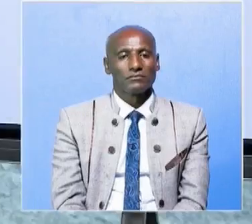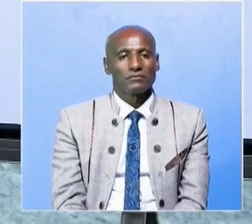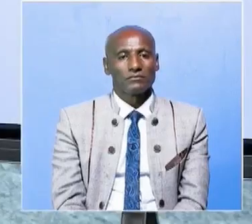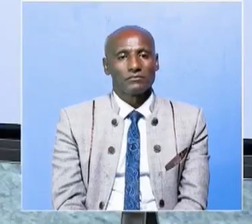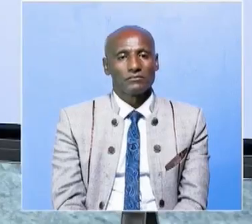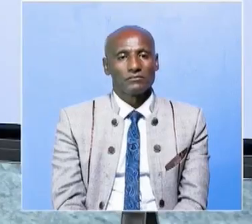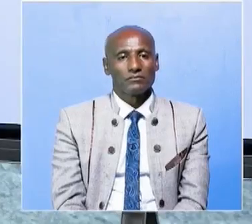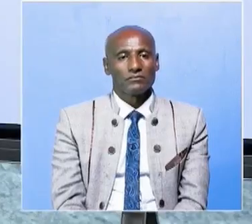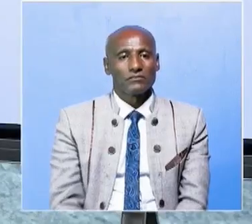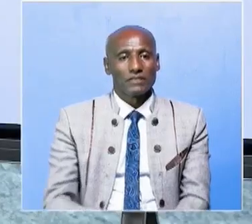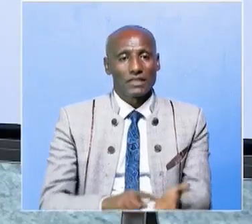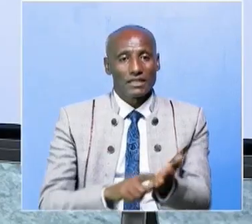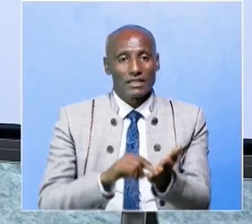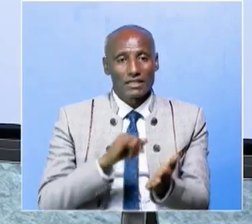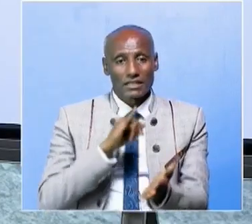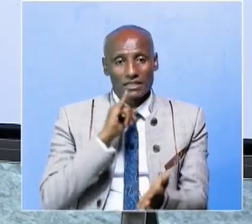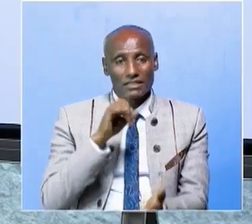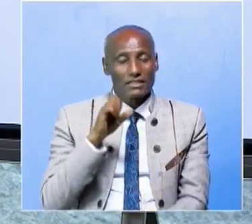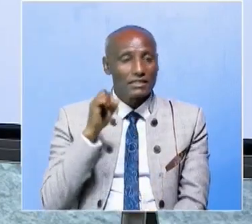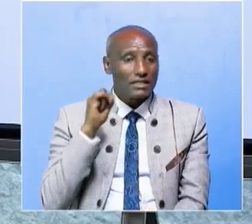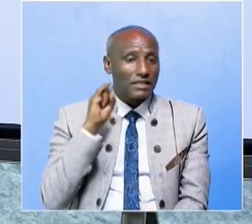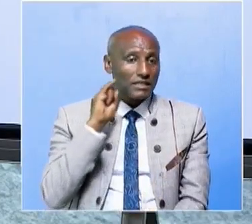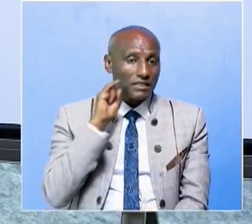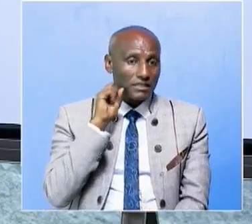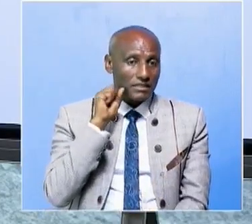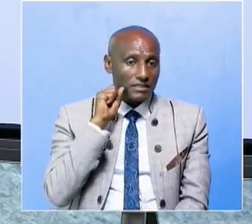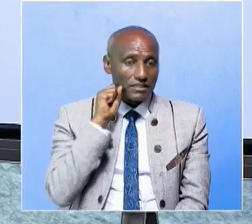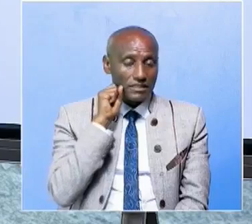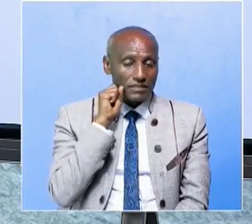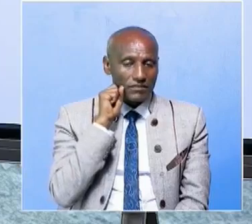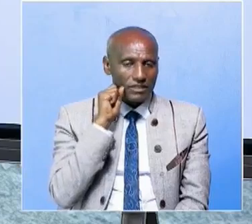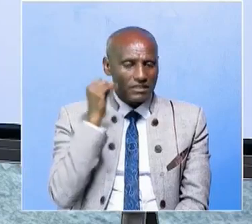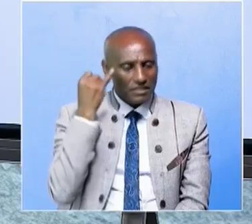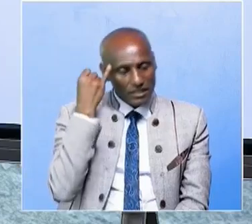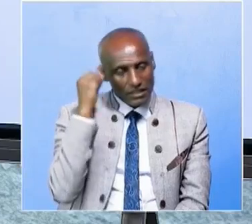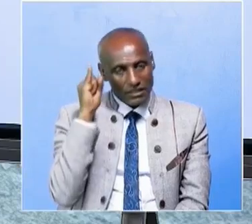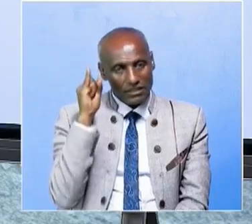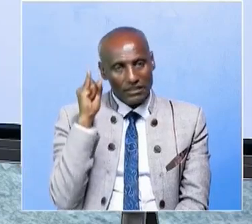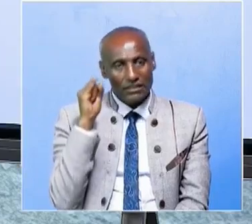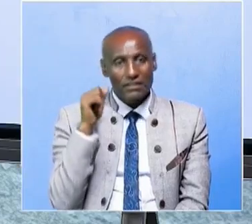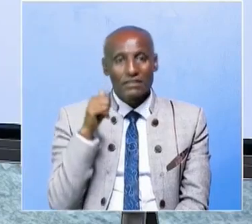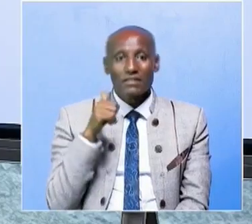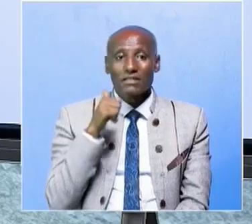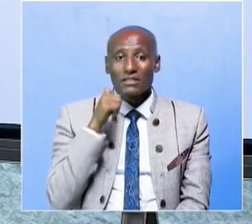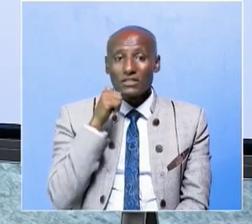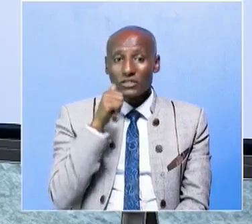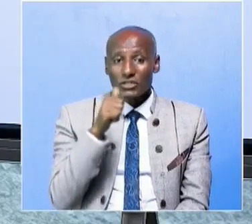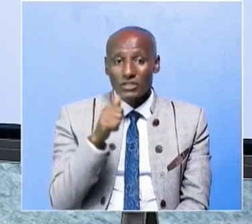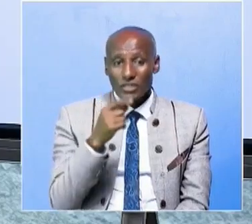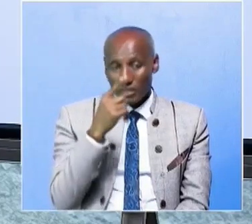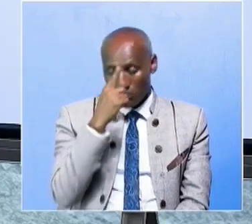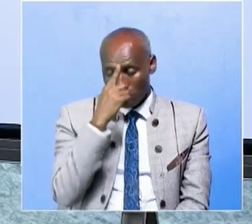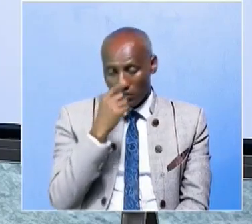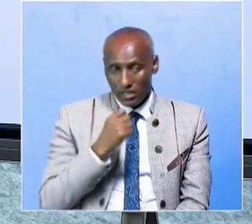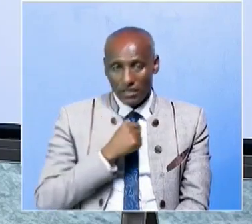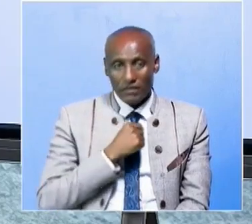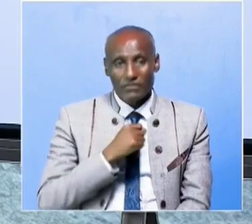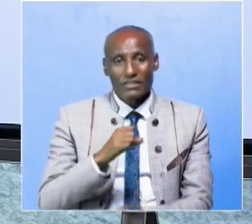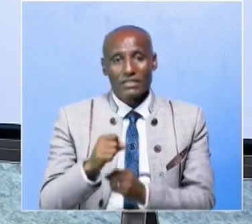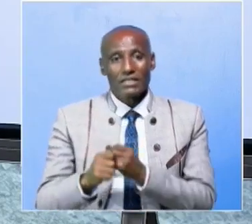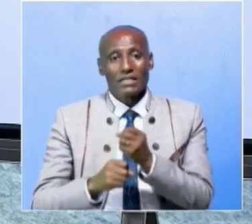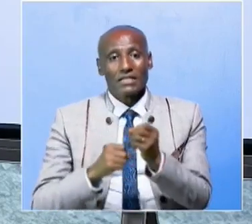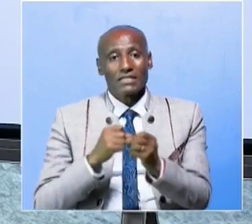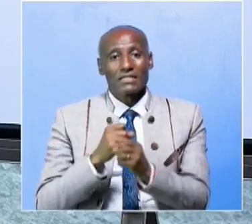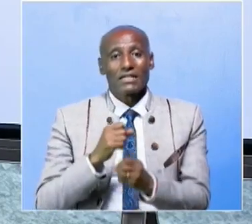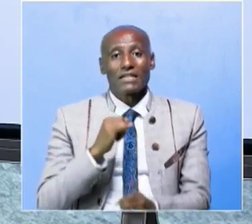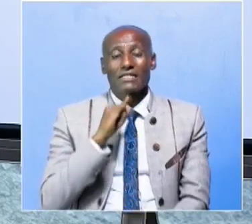So this is Sifan's idea. She believes that science is the best subject in school because it will help